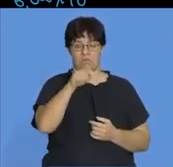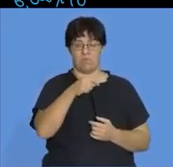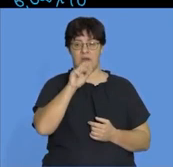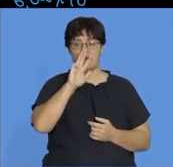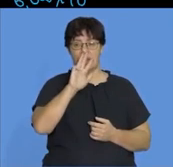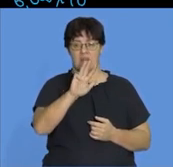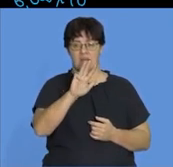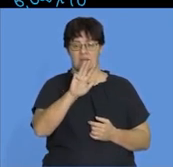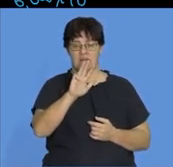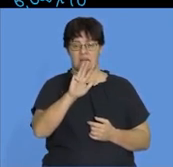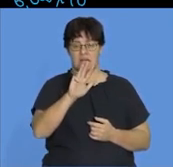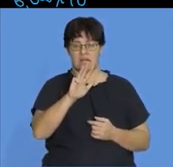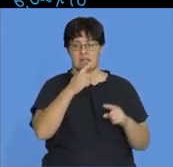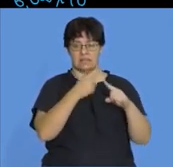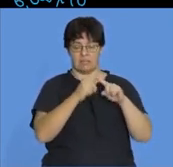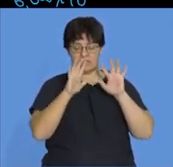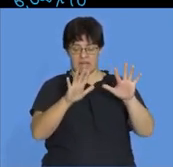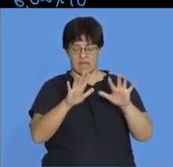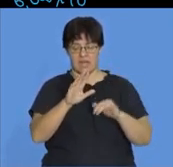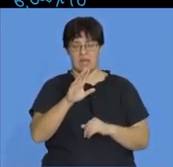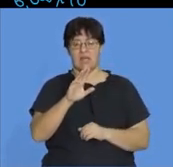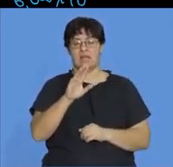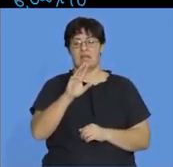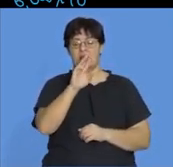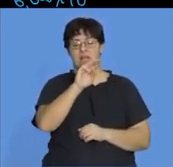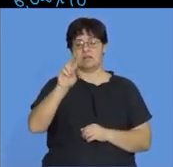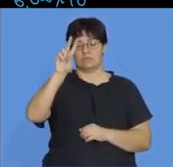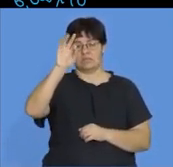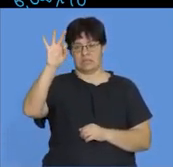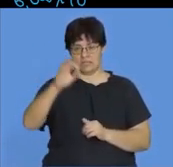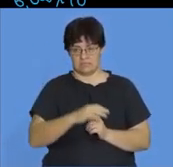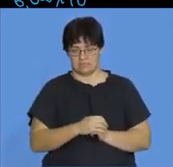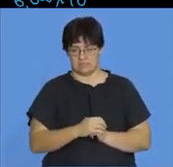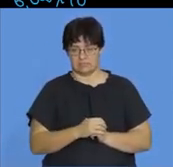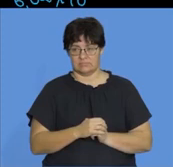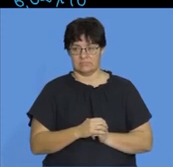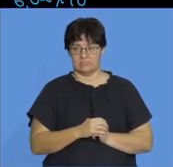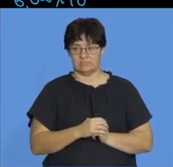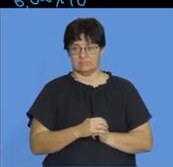actually 3,9 times 10 exponent 23, okay.